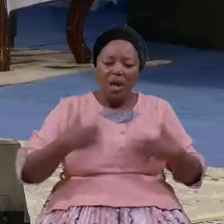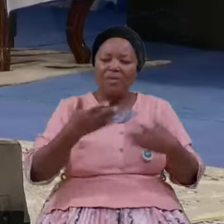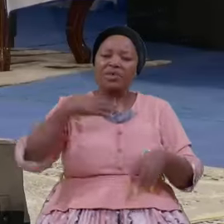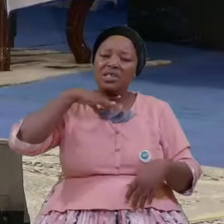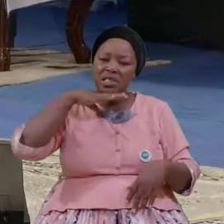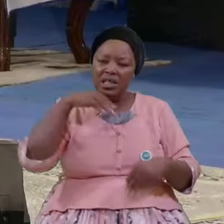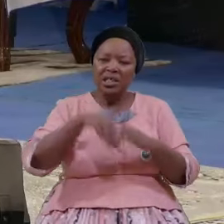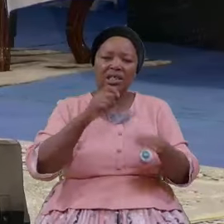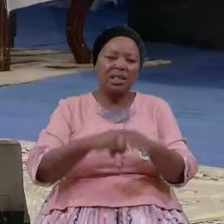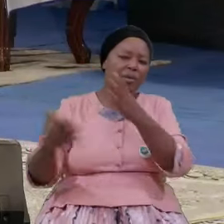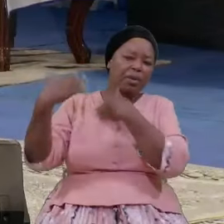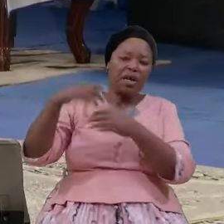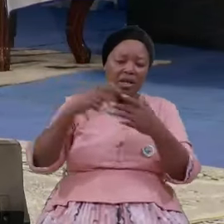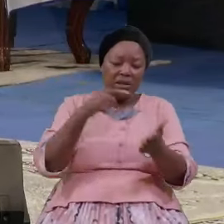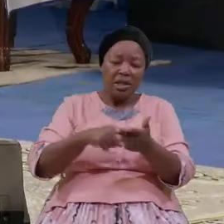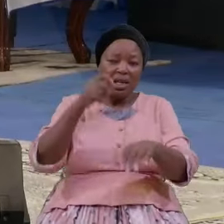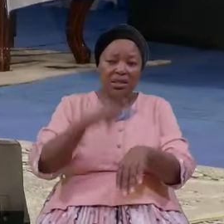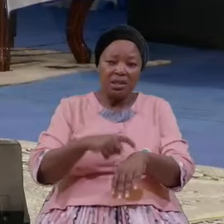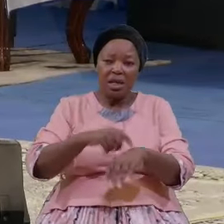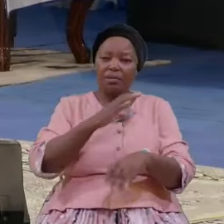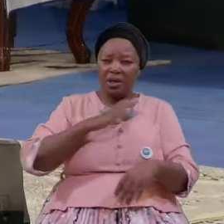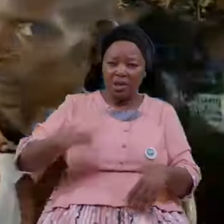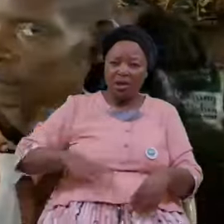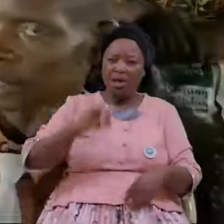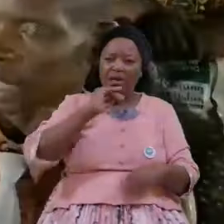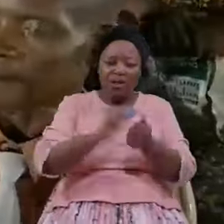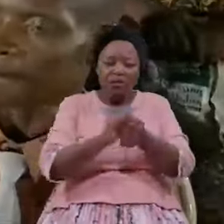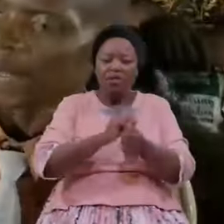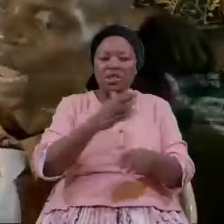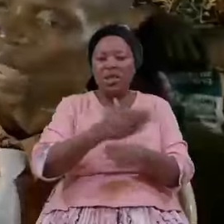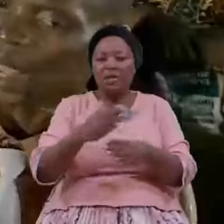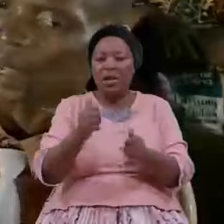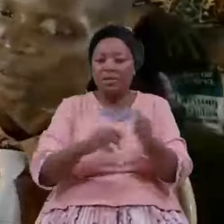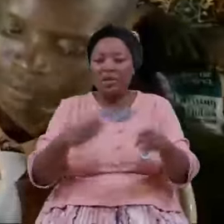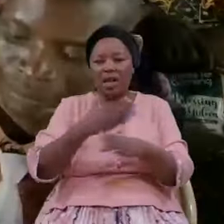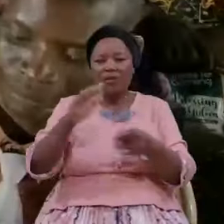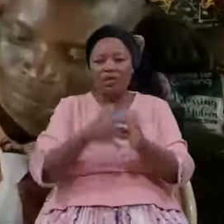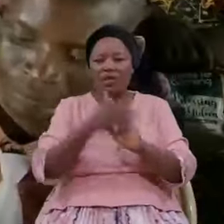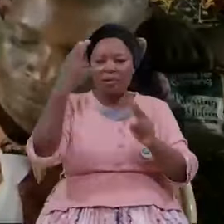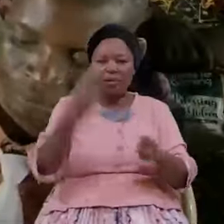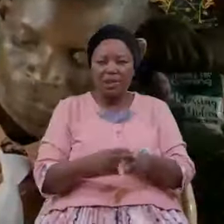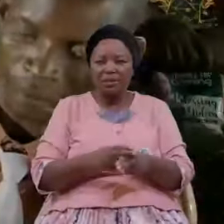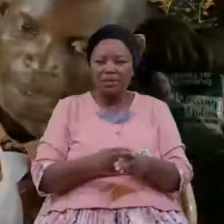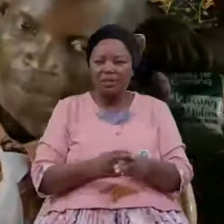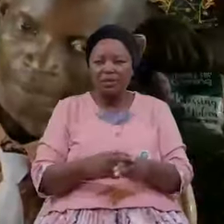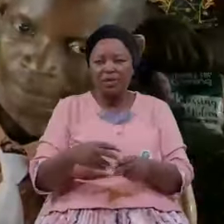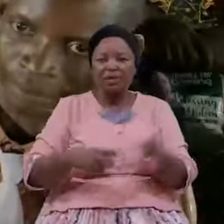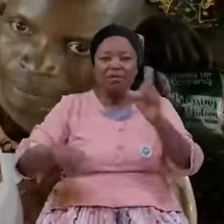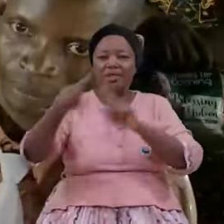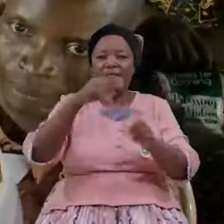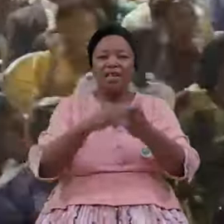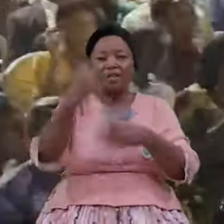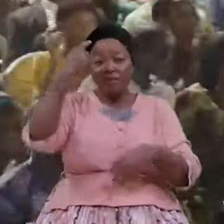moment, Christ is washing everything away. For me. For